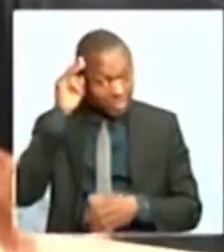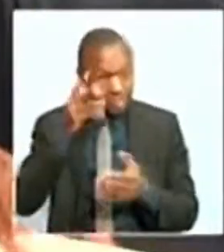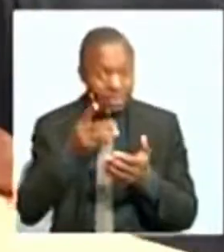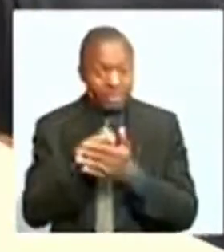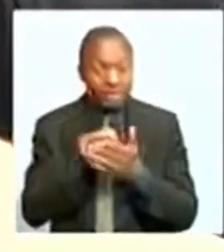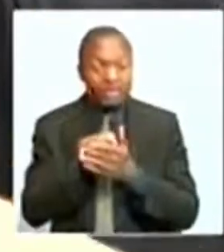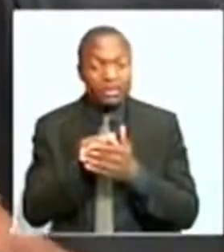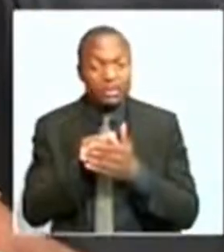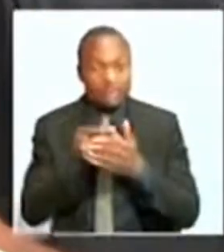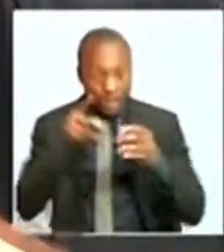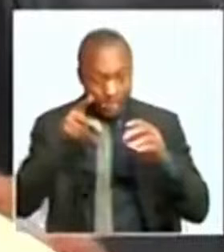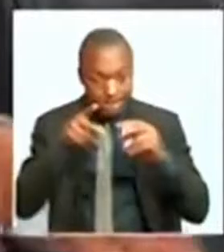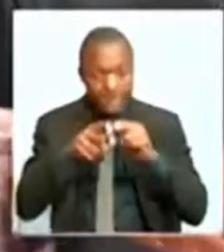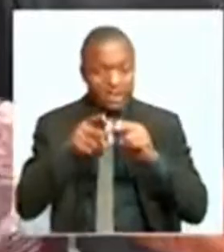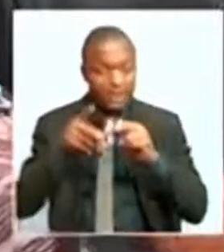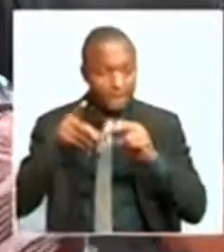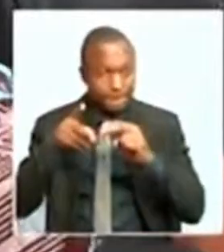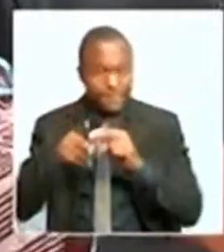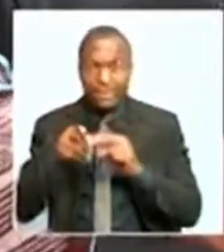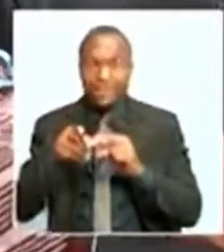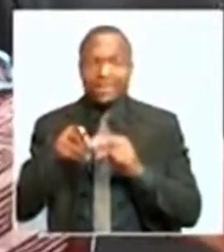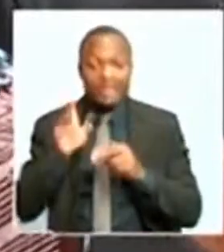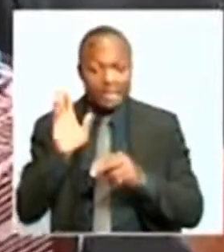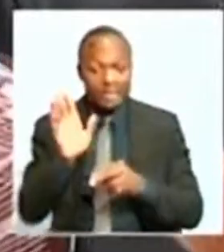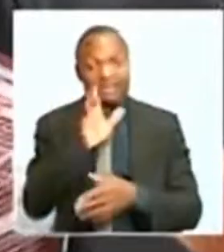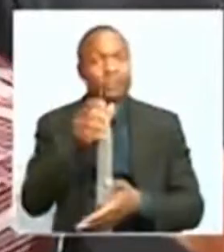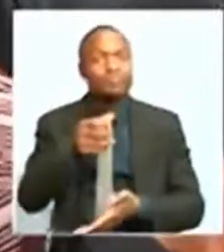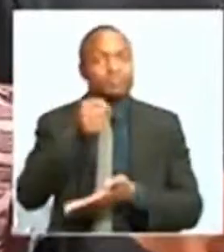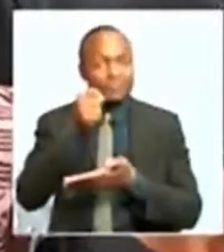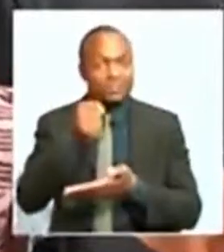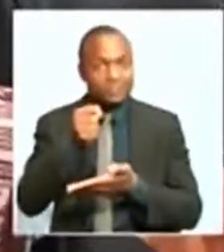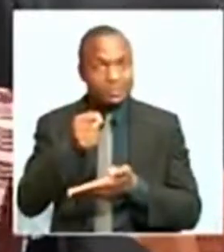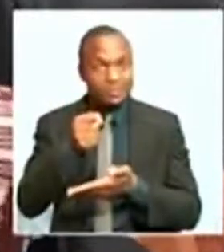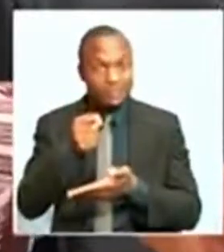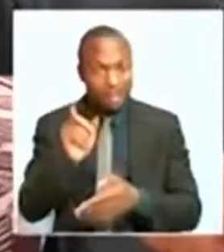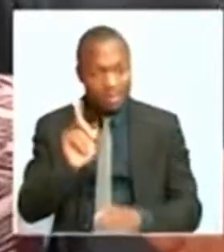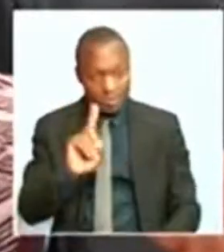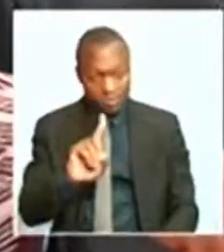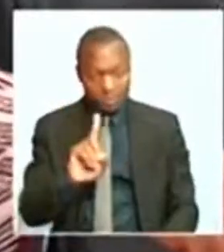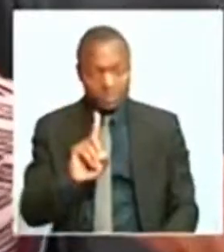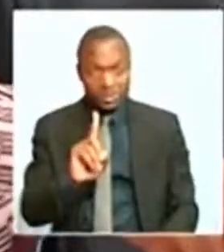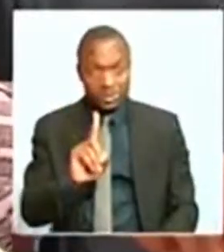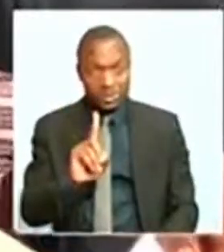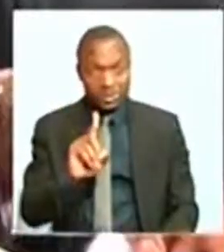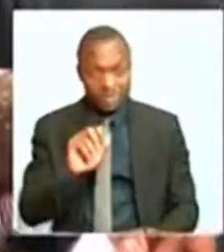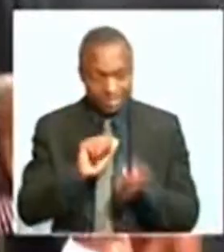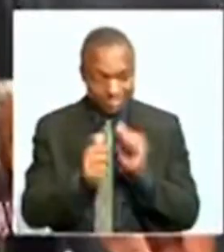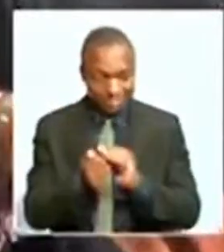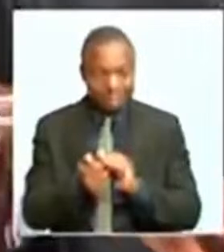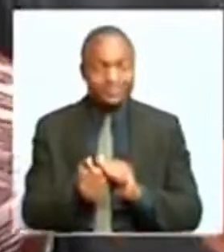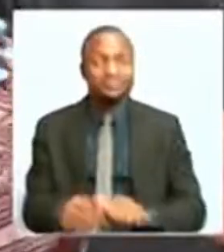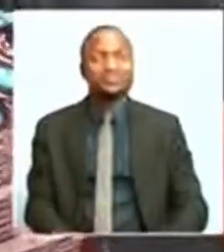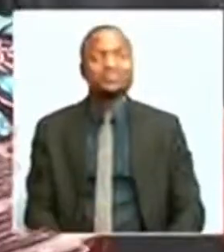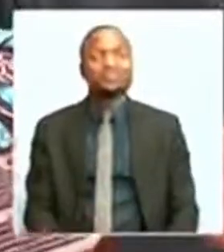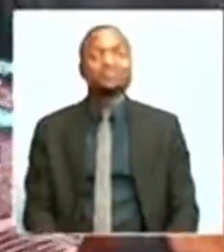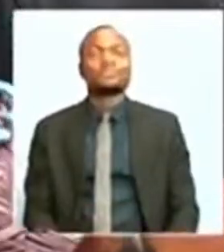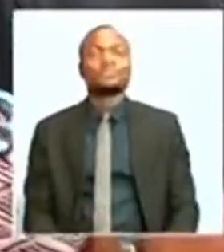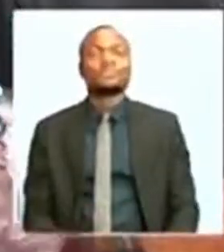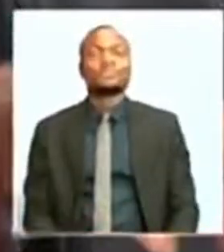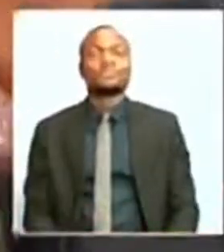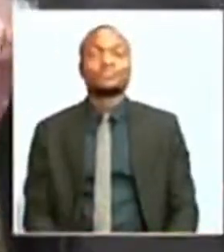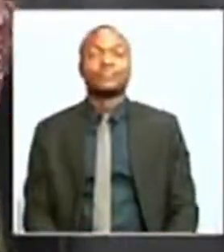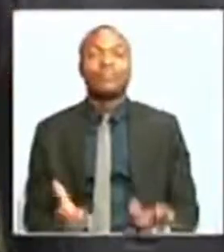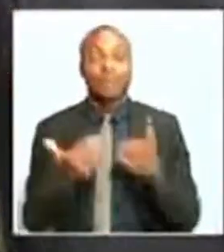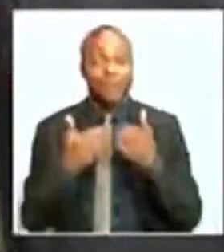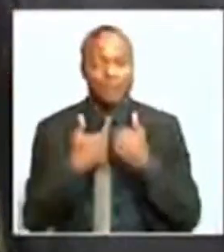cuts their budgets. So that is where the whole issue is coming from, or that is where we